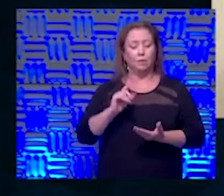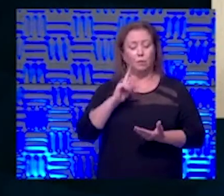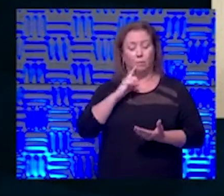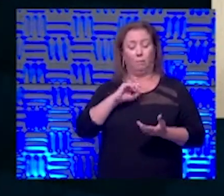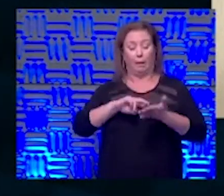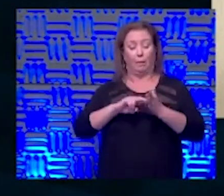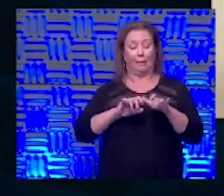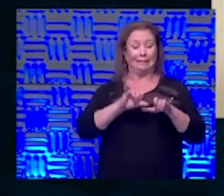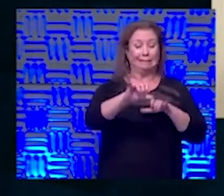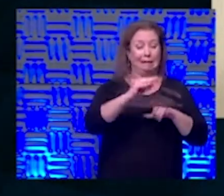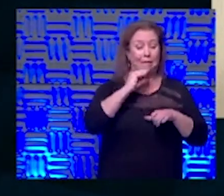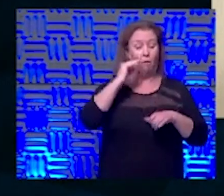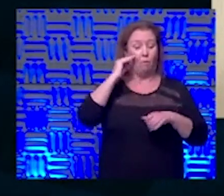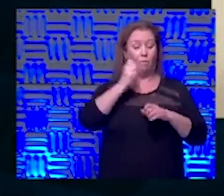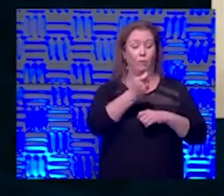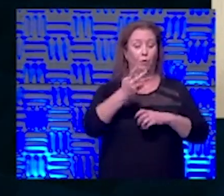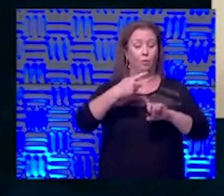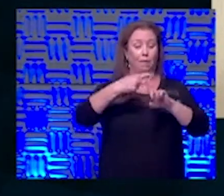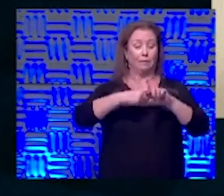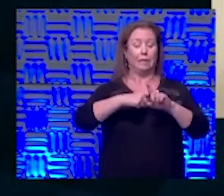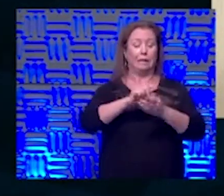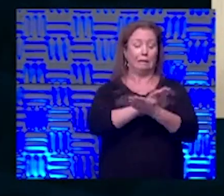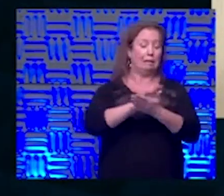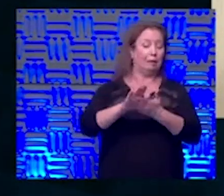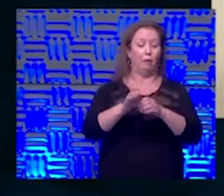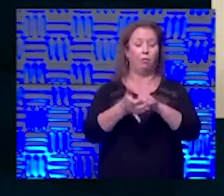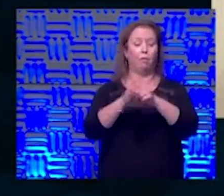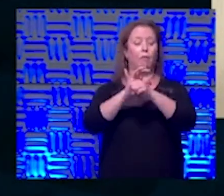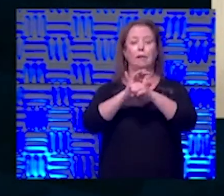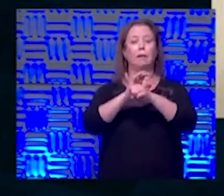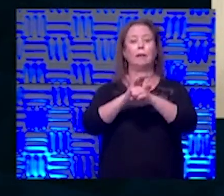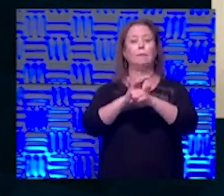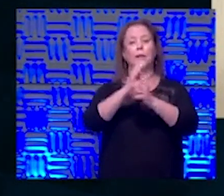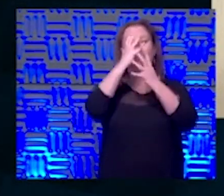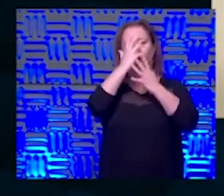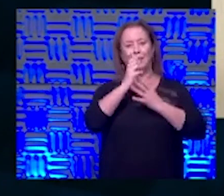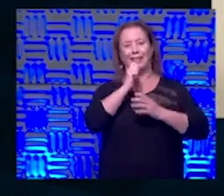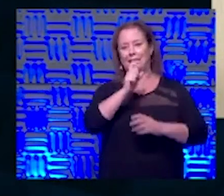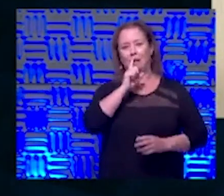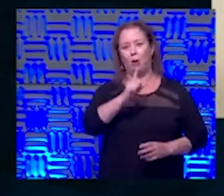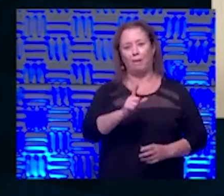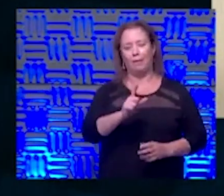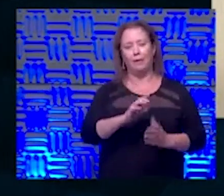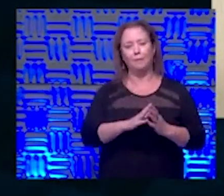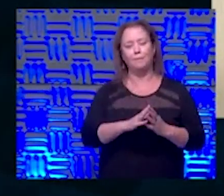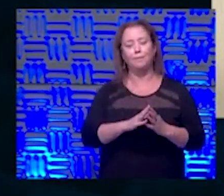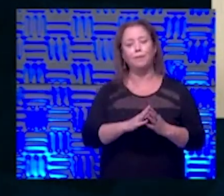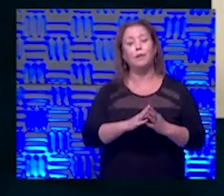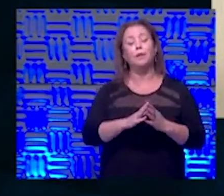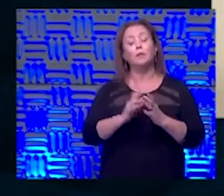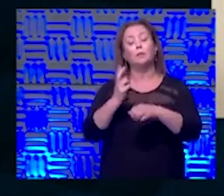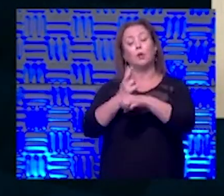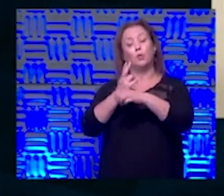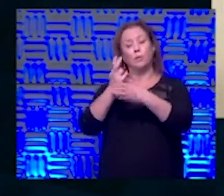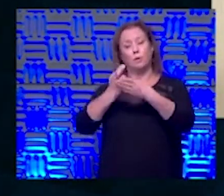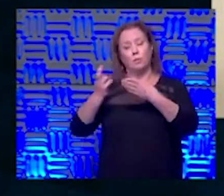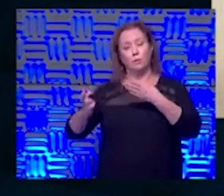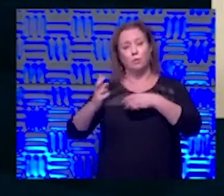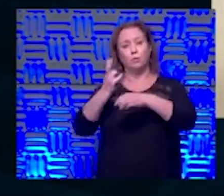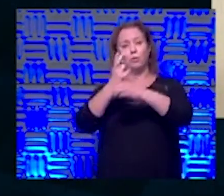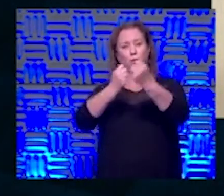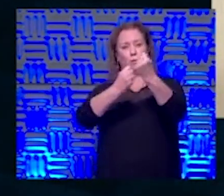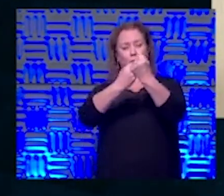and really wipe this out. But that's not the reality of the situation. So being able to utilize resources and support. So even if